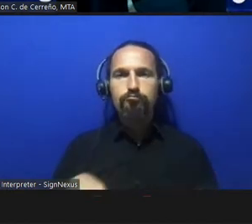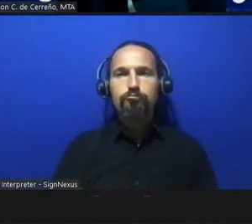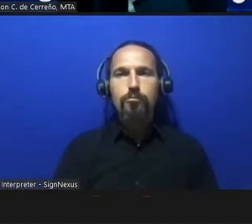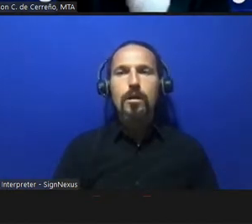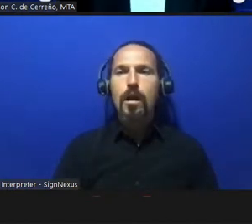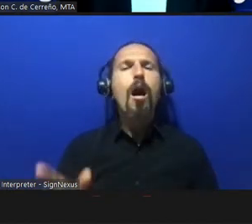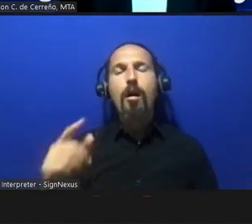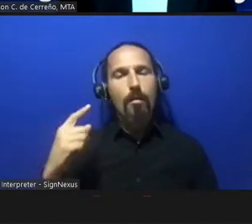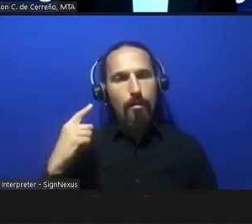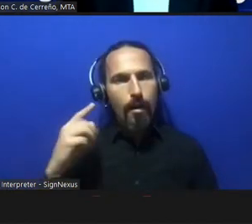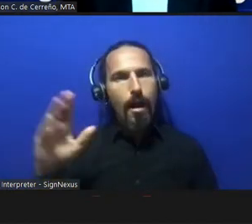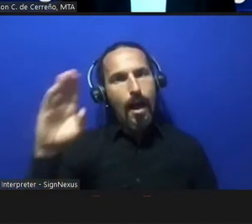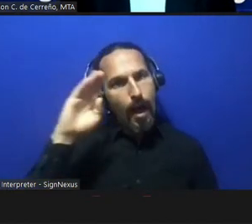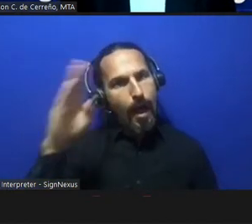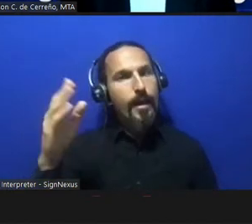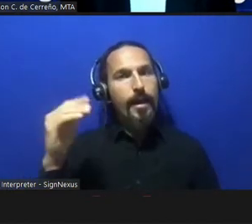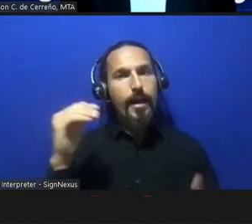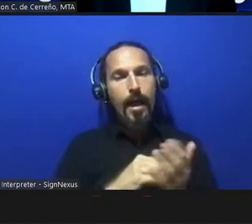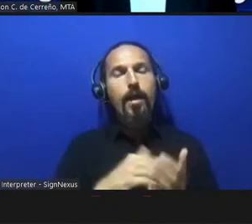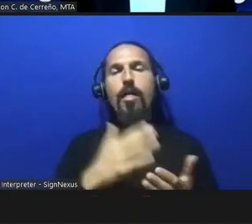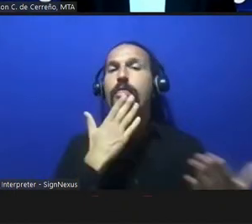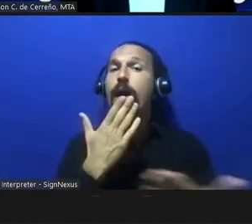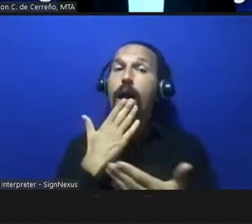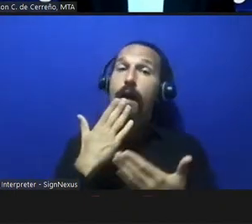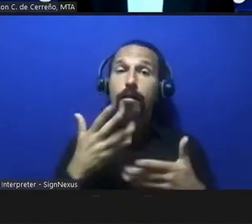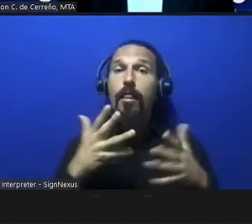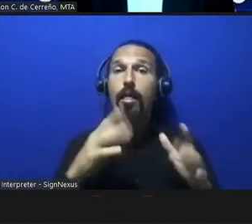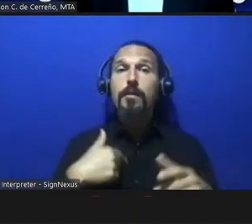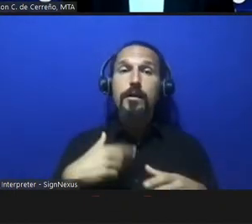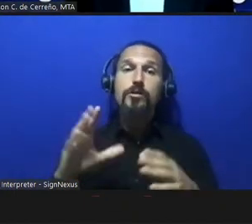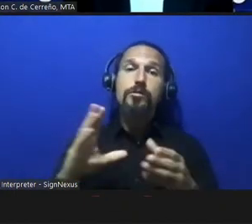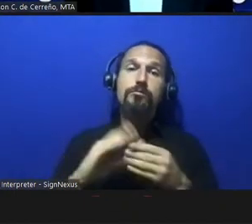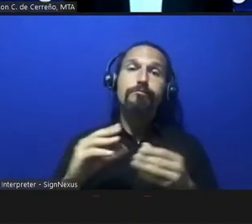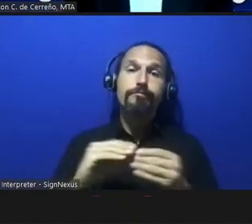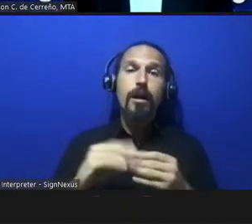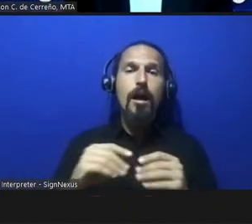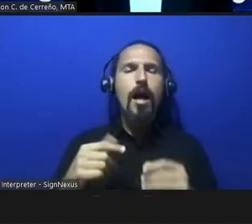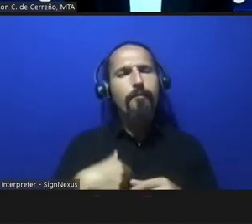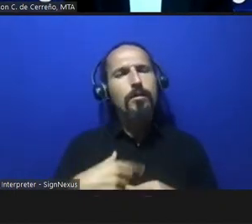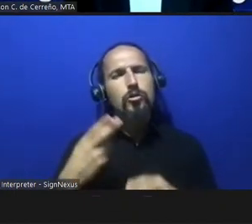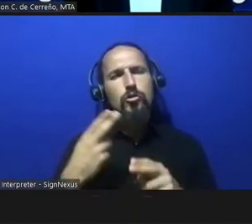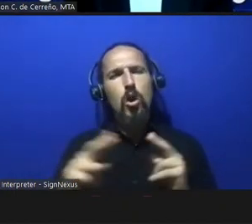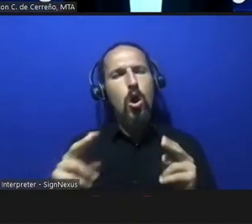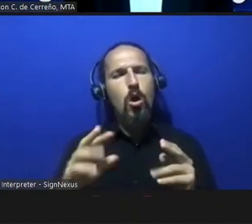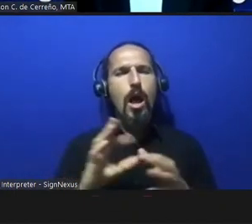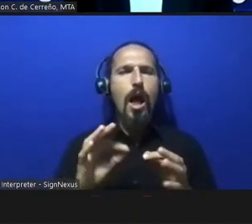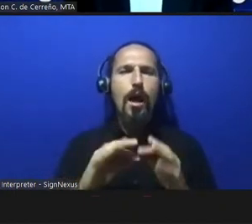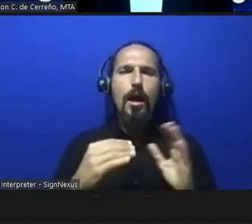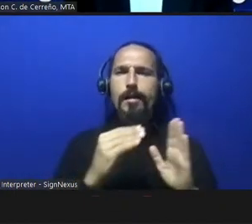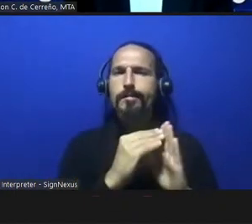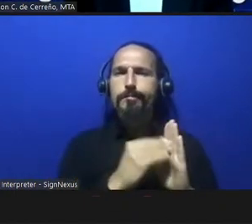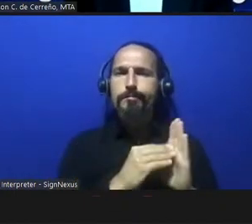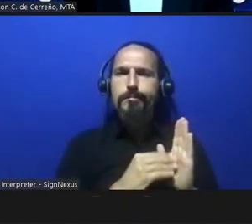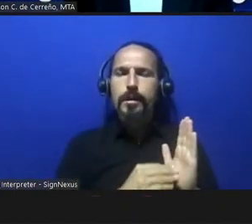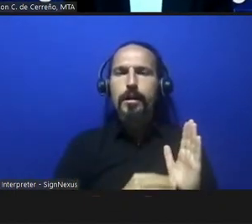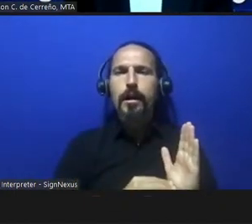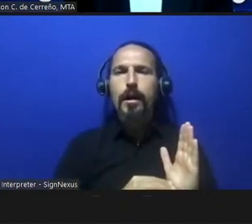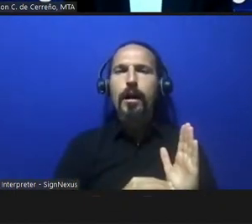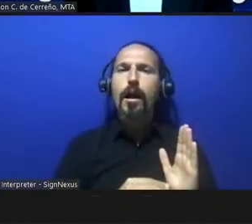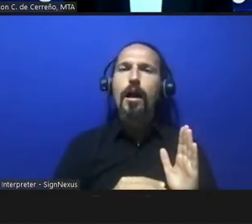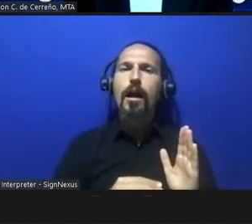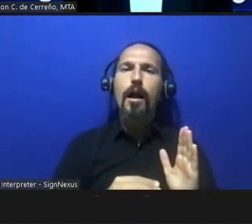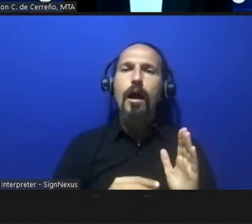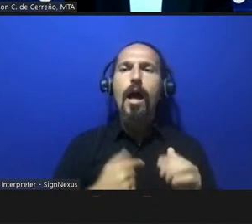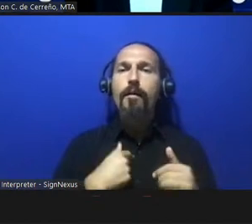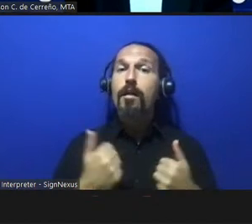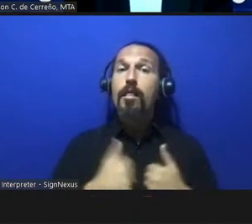hi again thank you for letting me speak i just have some quick comments i've been jotting down as i go through the out i'm in